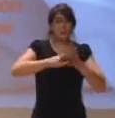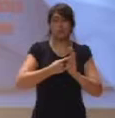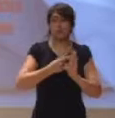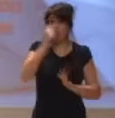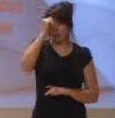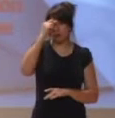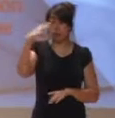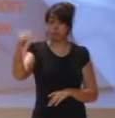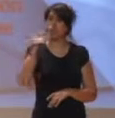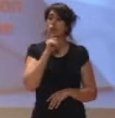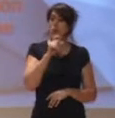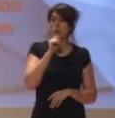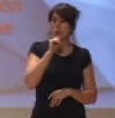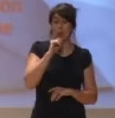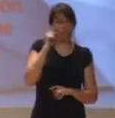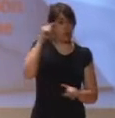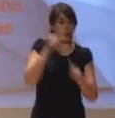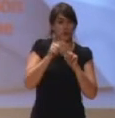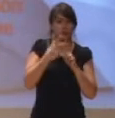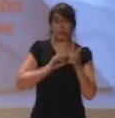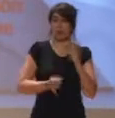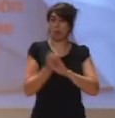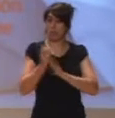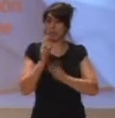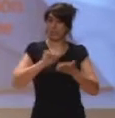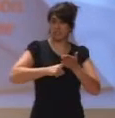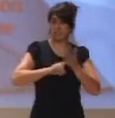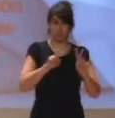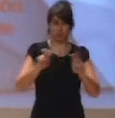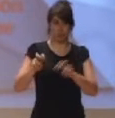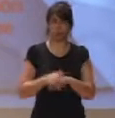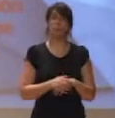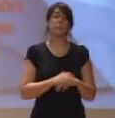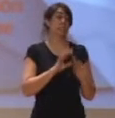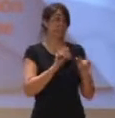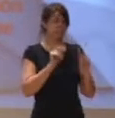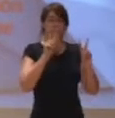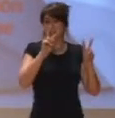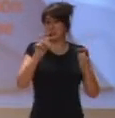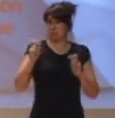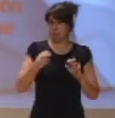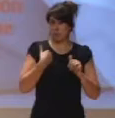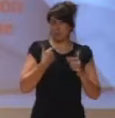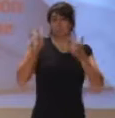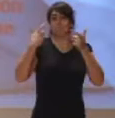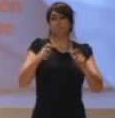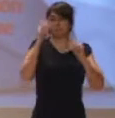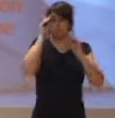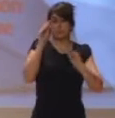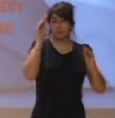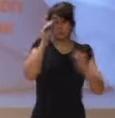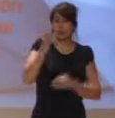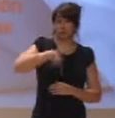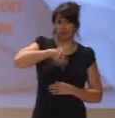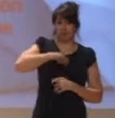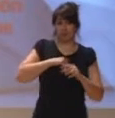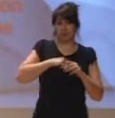people are using these technologies to create intelligent interfaces. Yes, in the